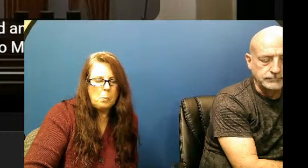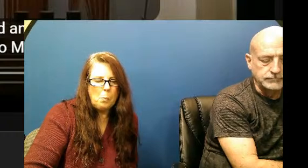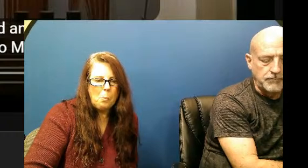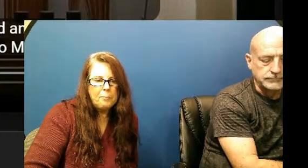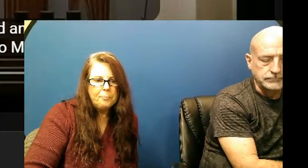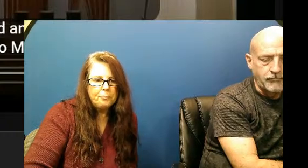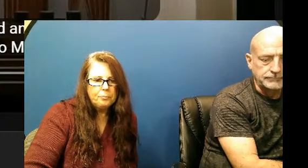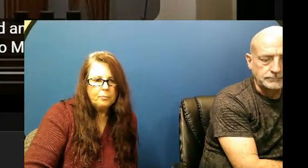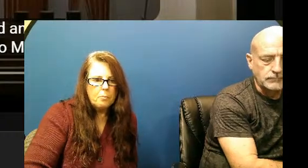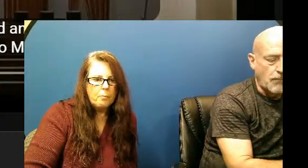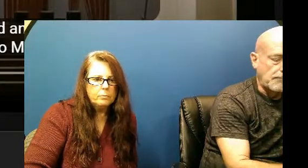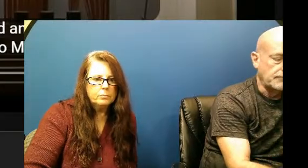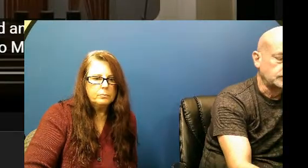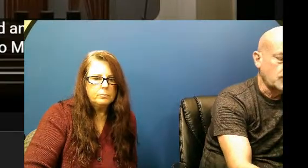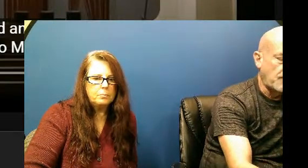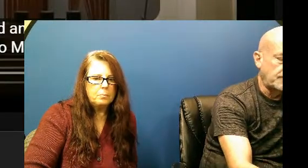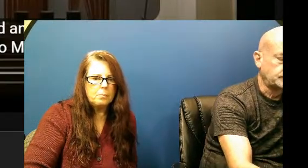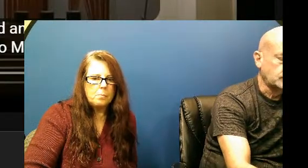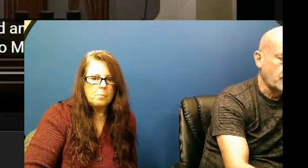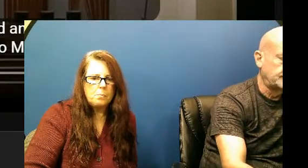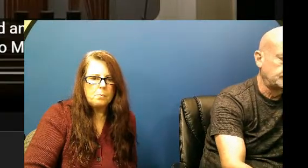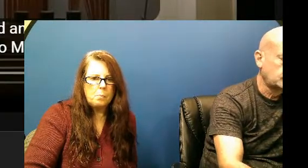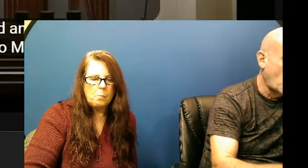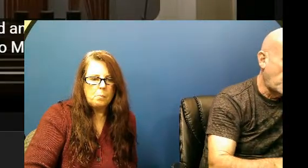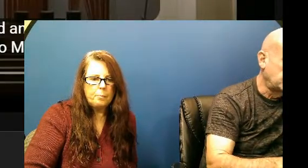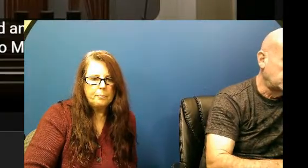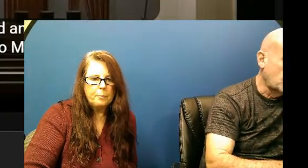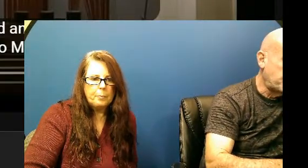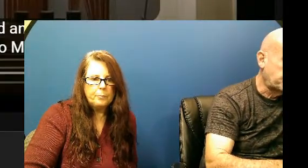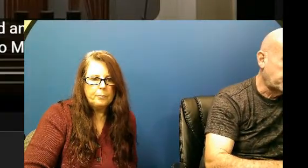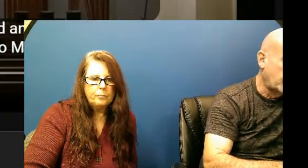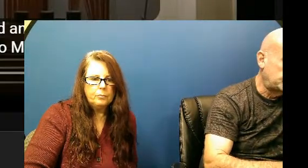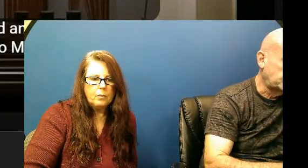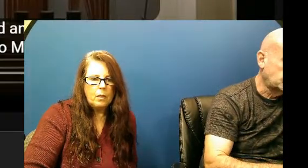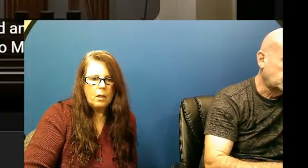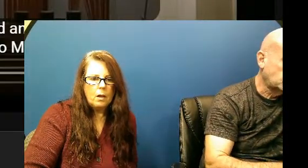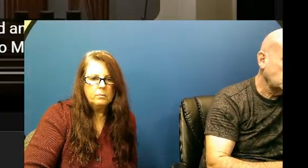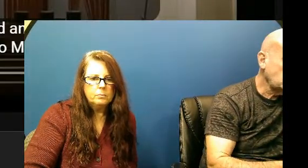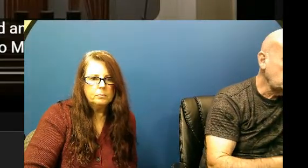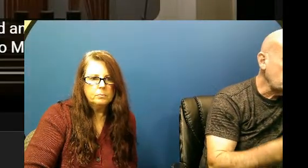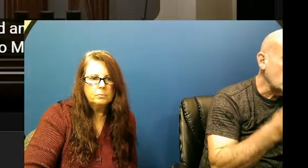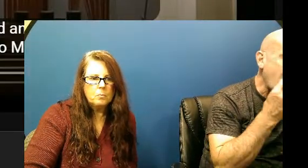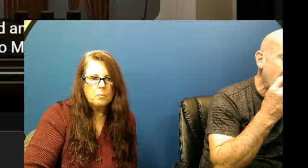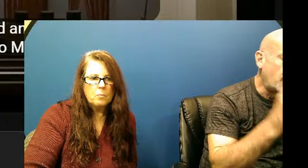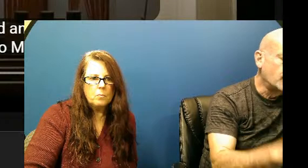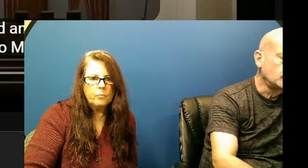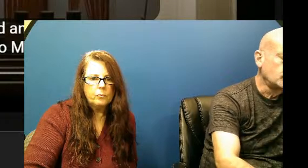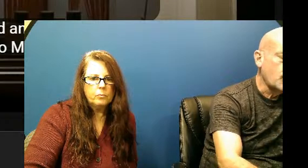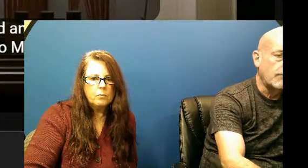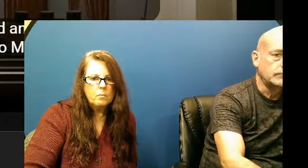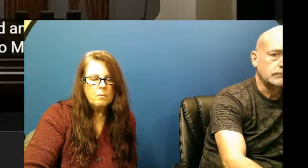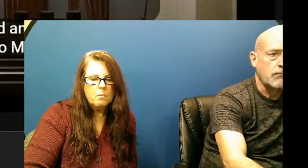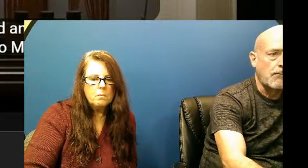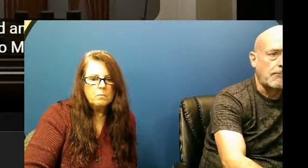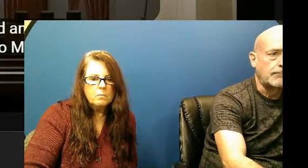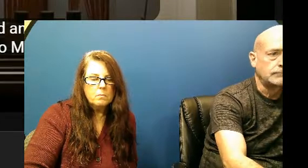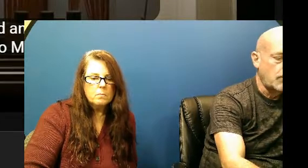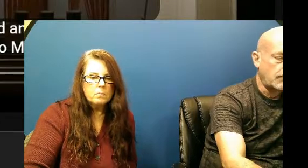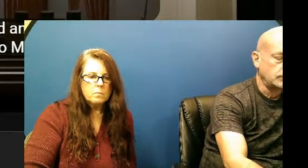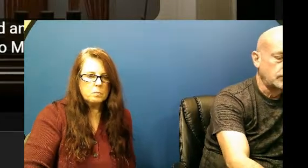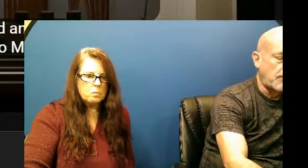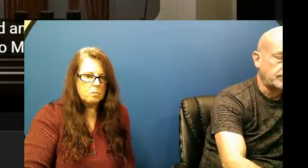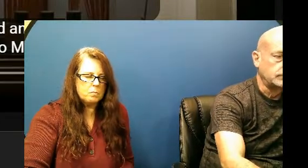problem. Would a Congress really worried about these very dramatic risks leave out an e-commerce site like Temu